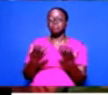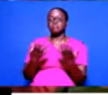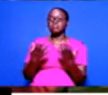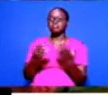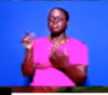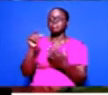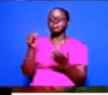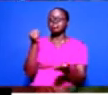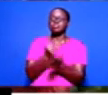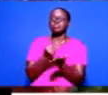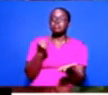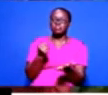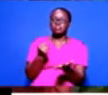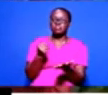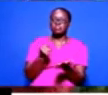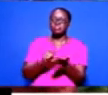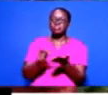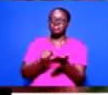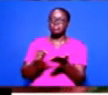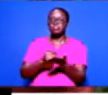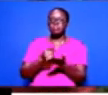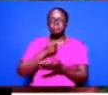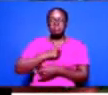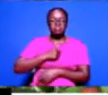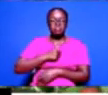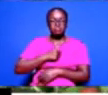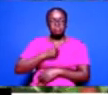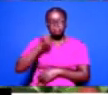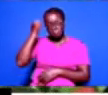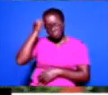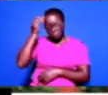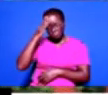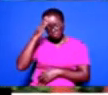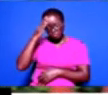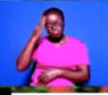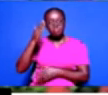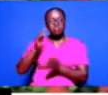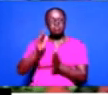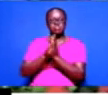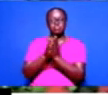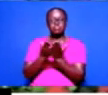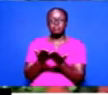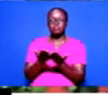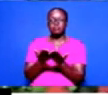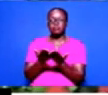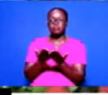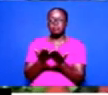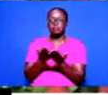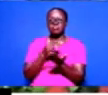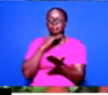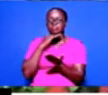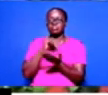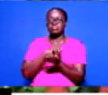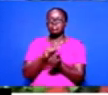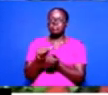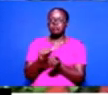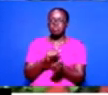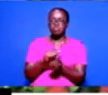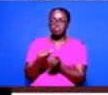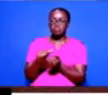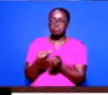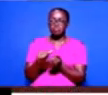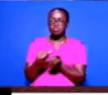Headquarters office to sign the condolence book in honor of the late retired president, Mwai Kibaki, who died last Friday. Most residents